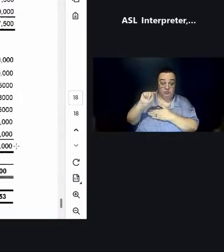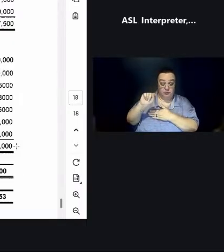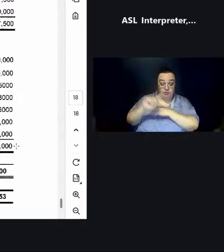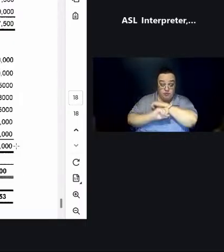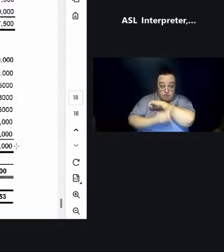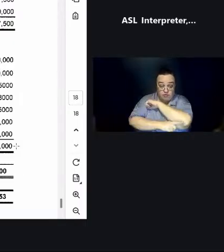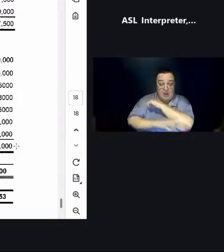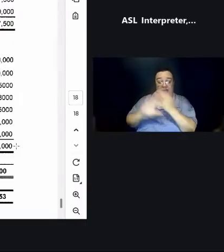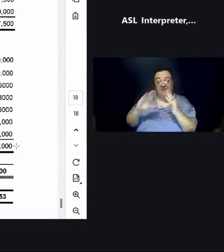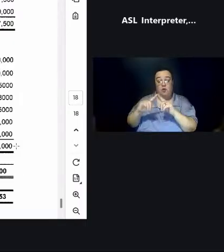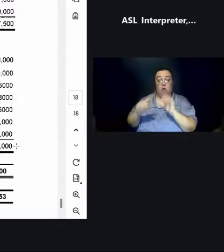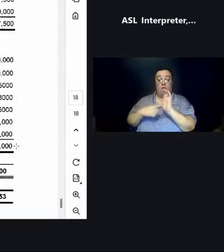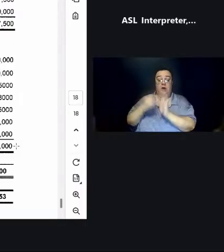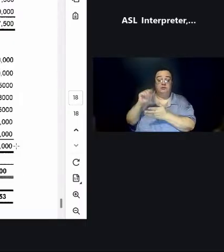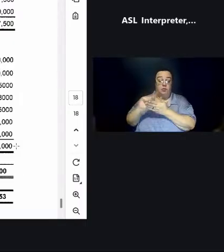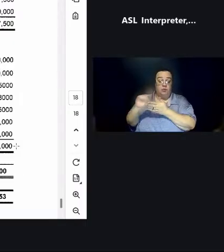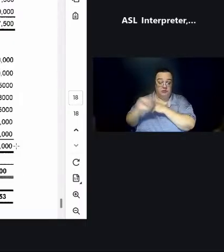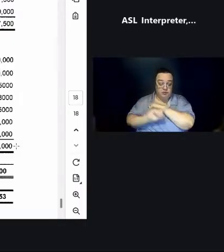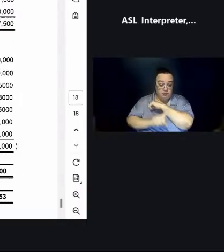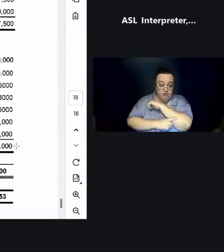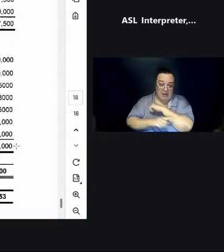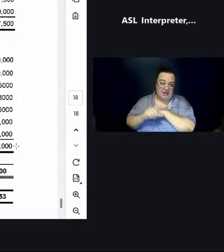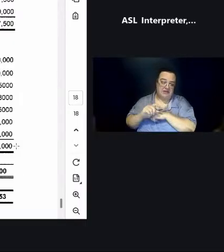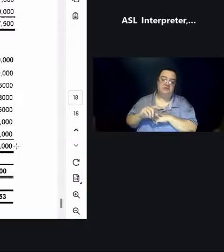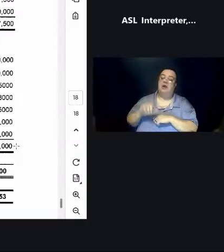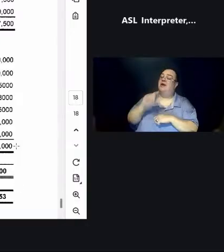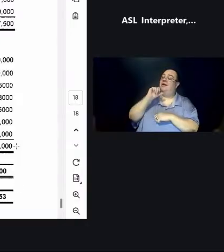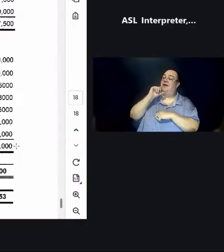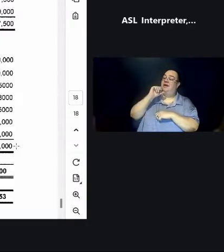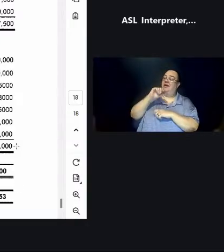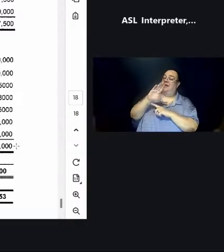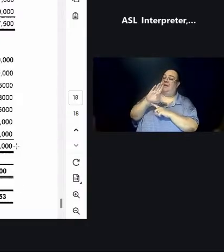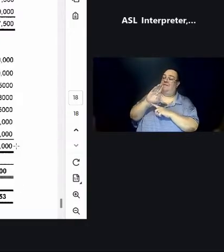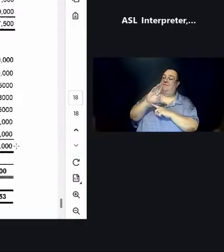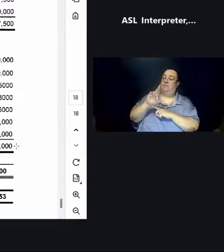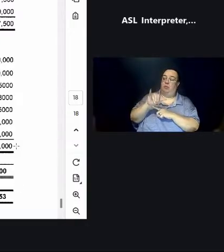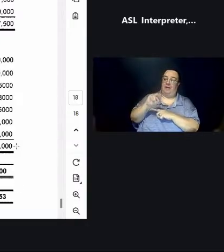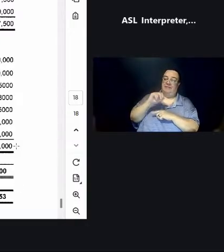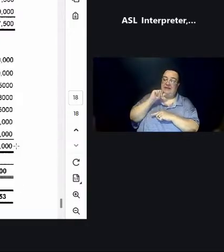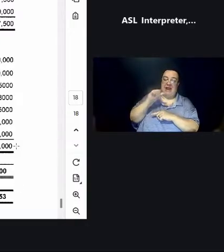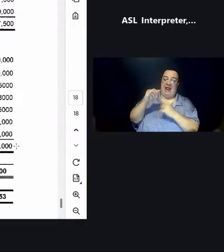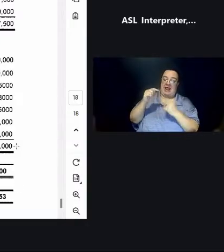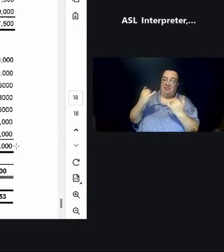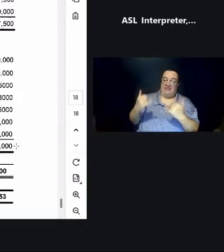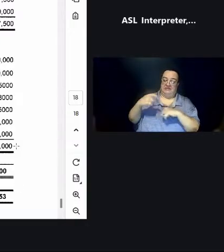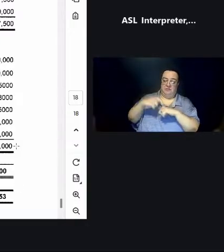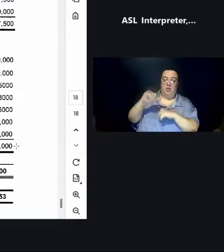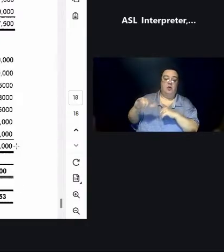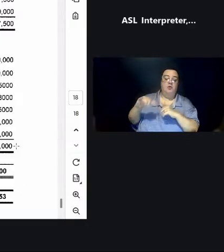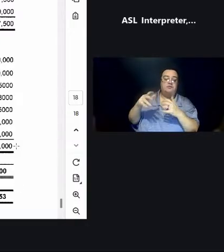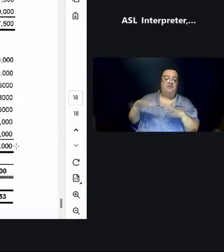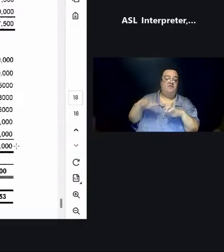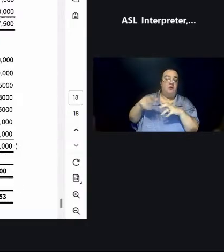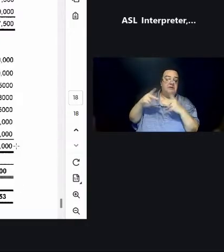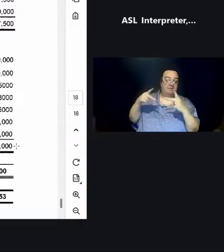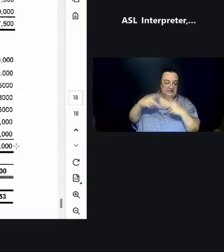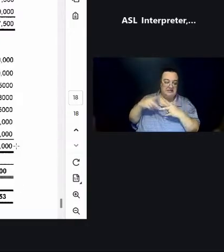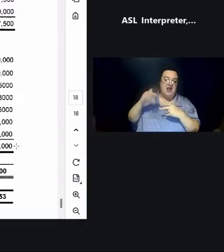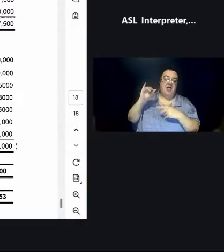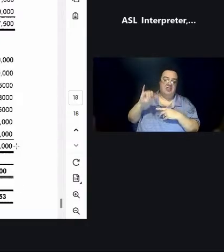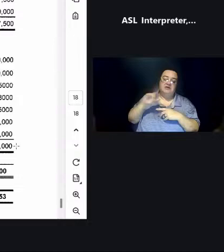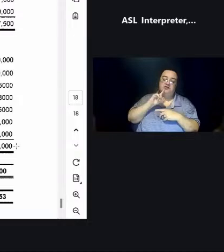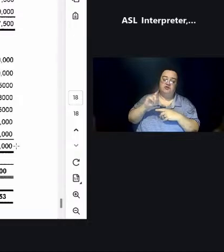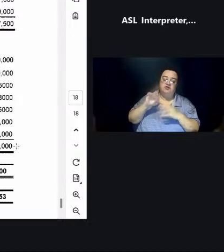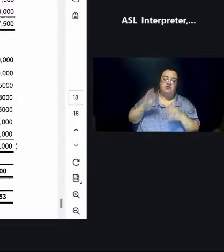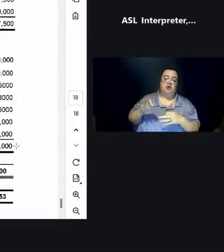Those frozen positions, there certainly were folks that were dedicated to be riding the trucks. So we're using those temps. I believe they're very